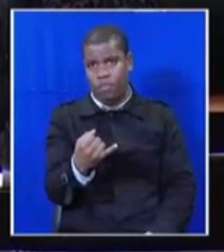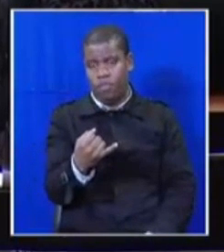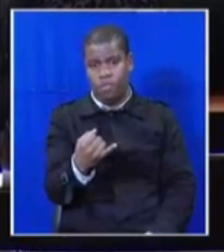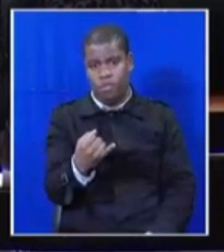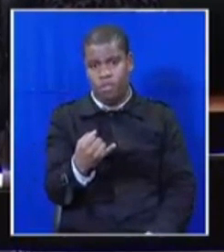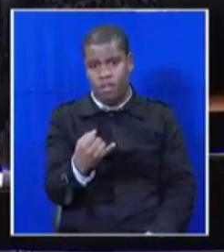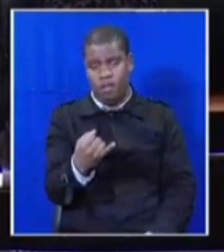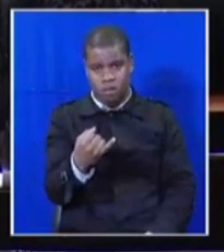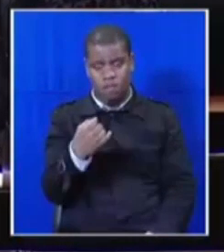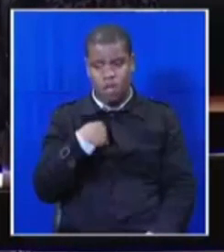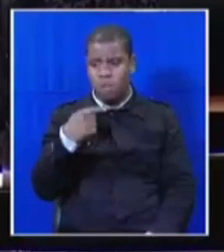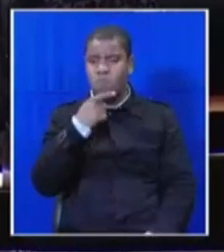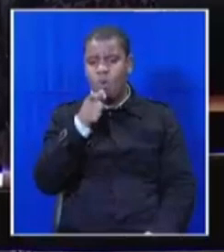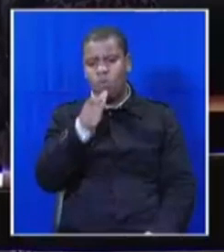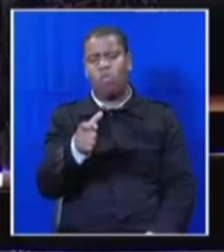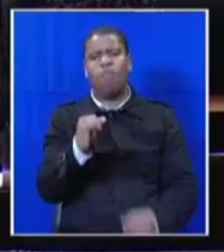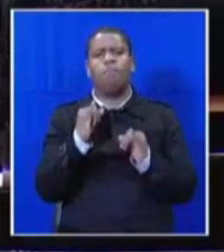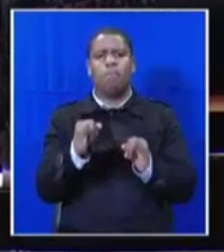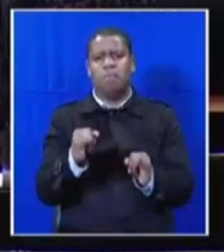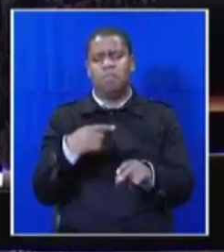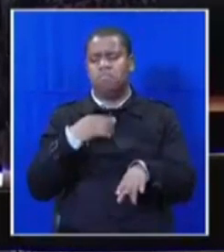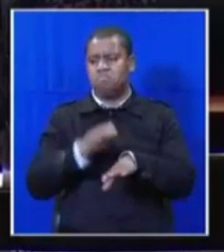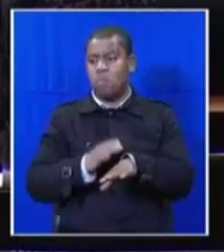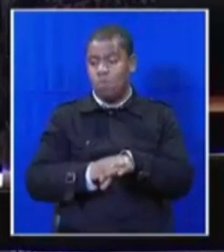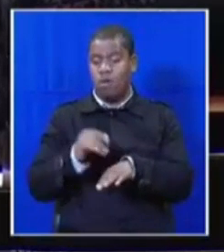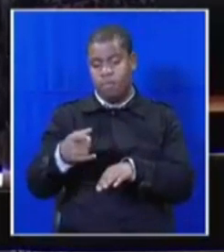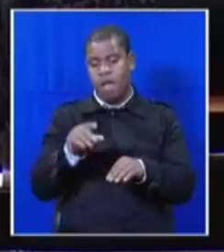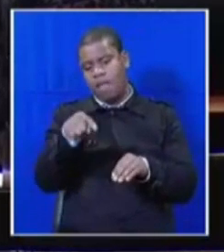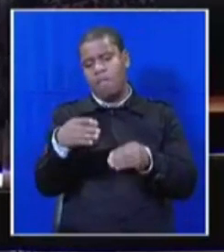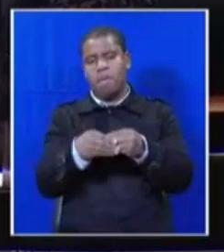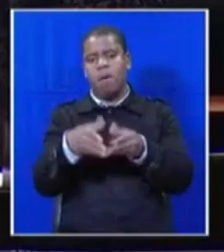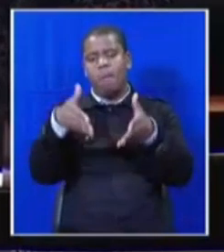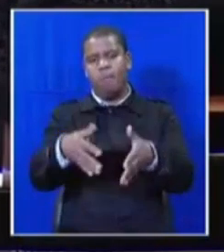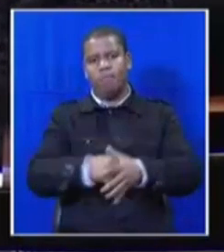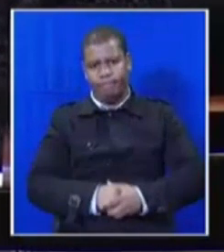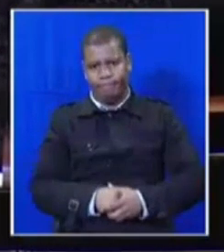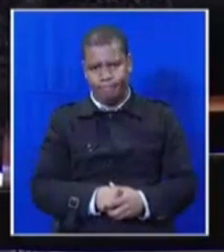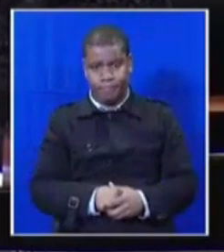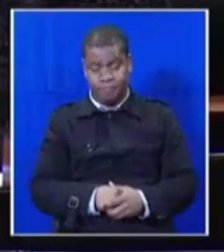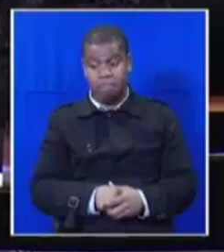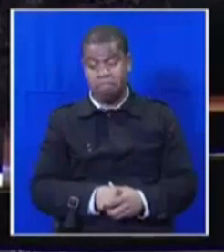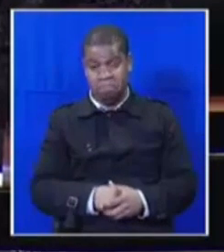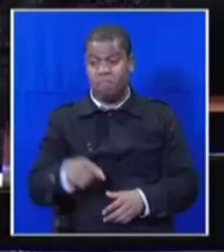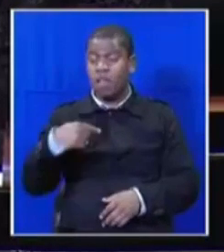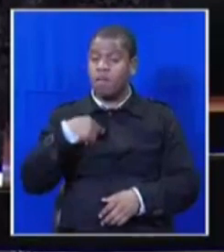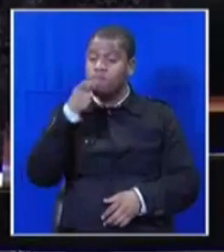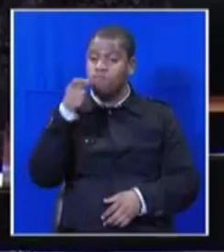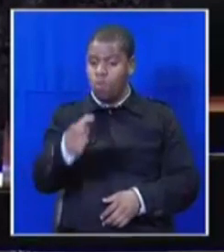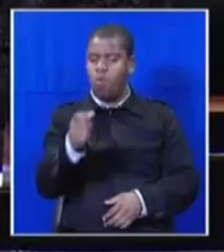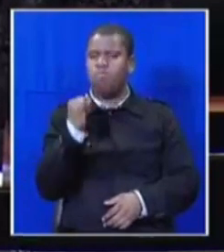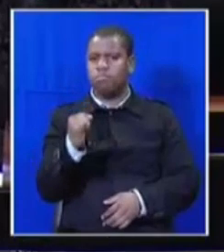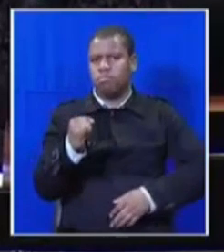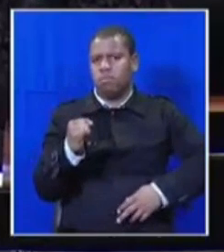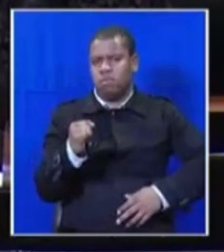and derogatory to a fellow member of the House. The remarks cannot be